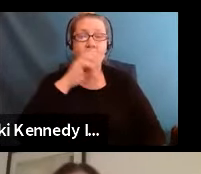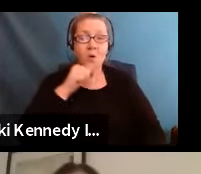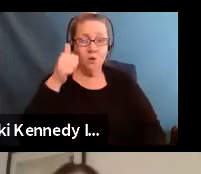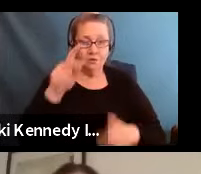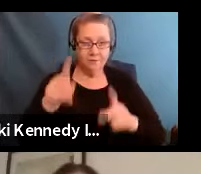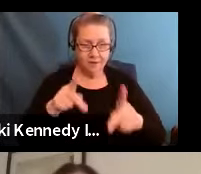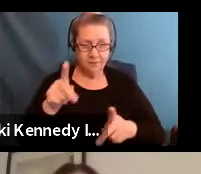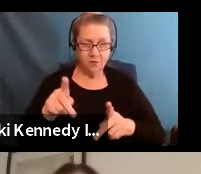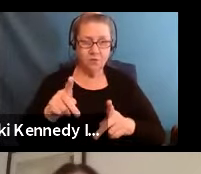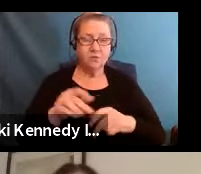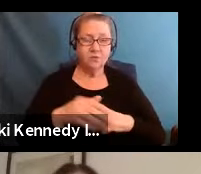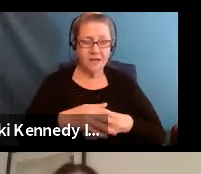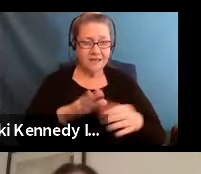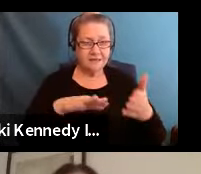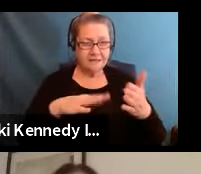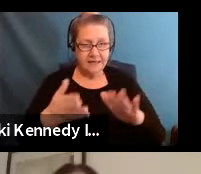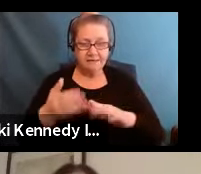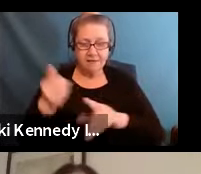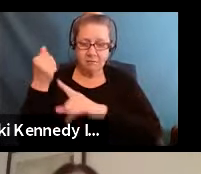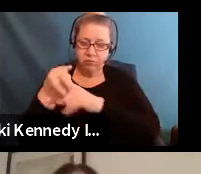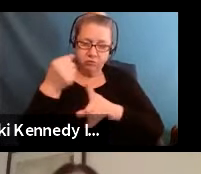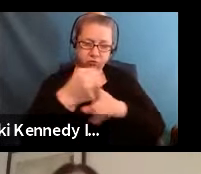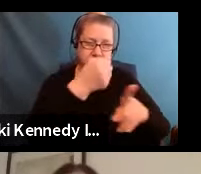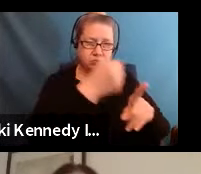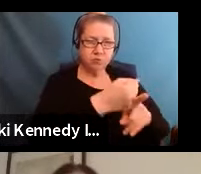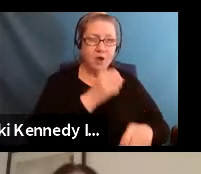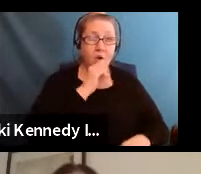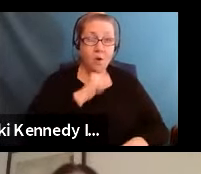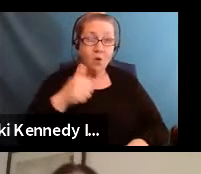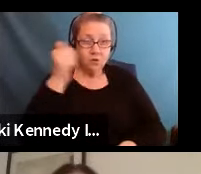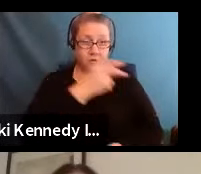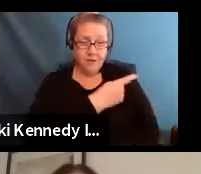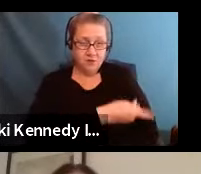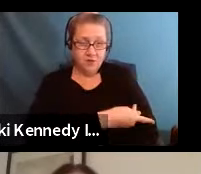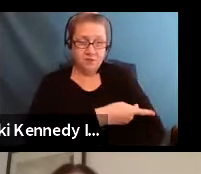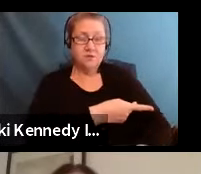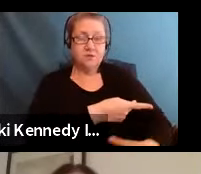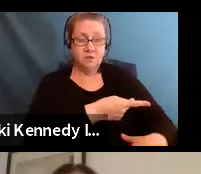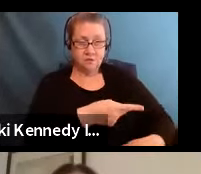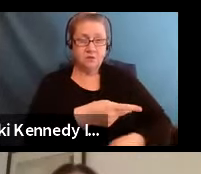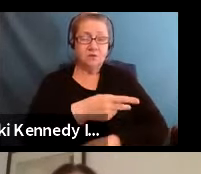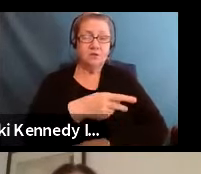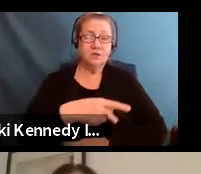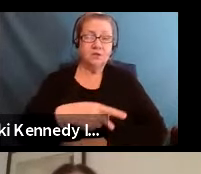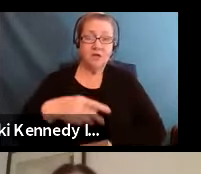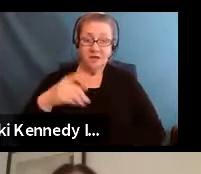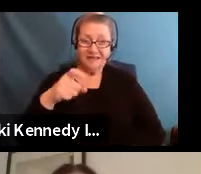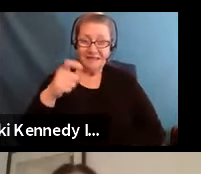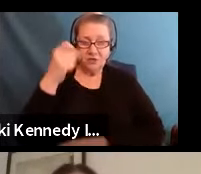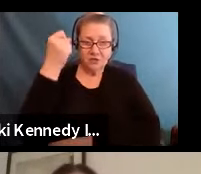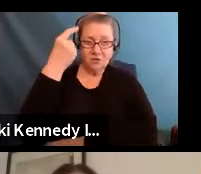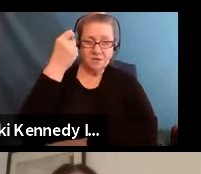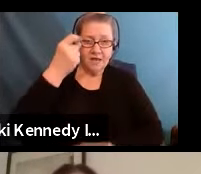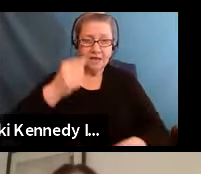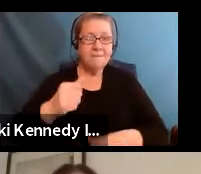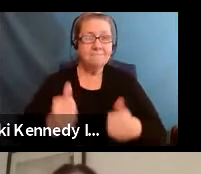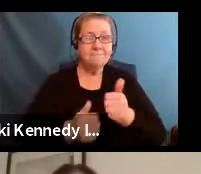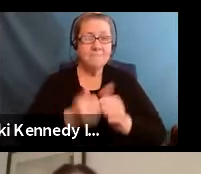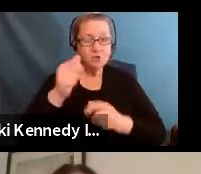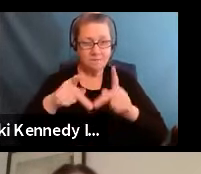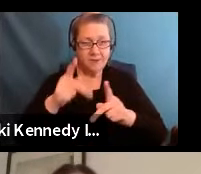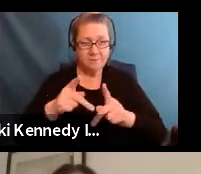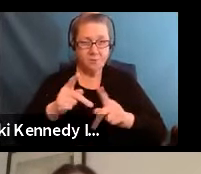the deaths are happening with older persons. And we have to also recognize that the majority of persons who end up in the hospitals